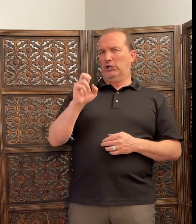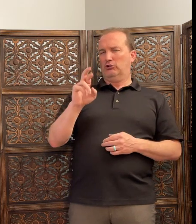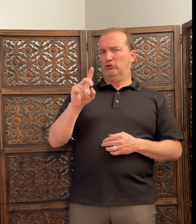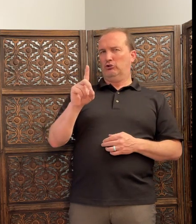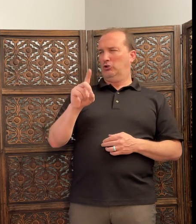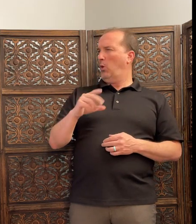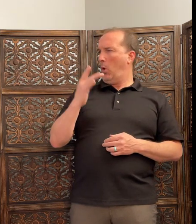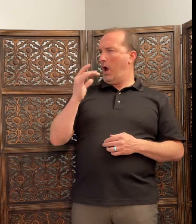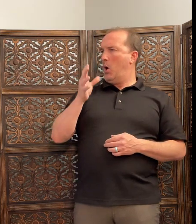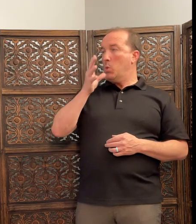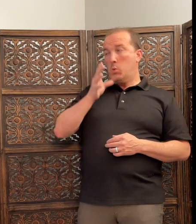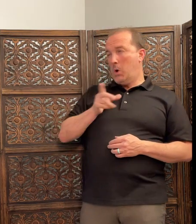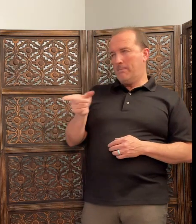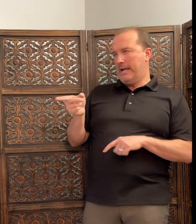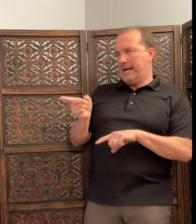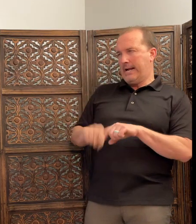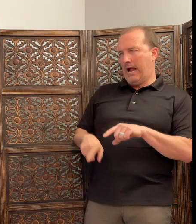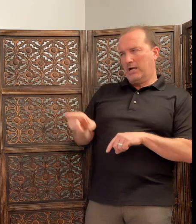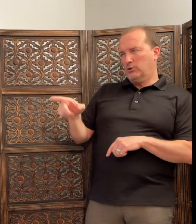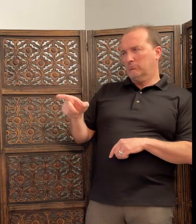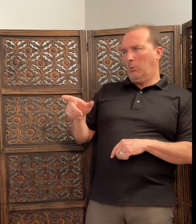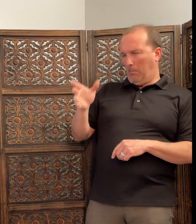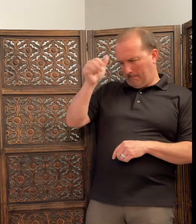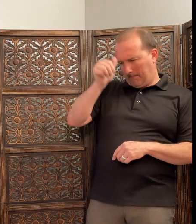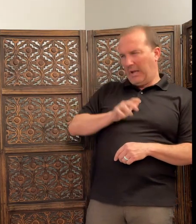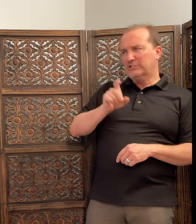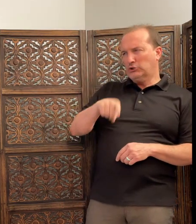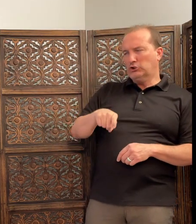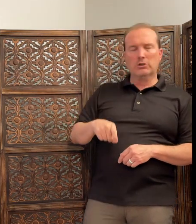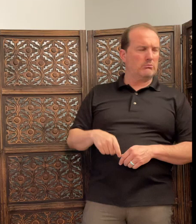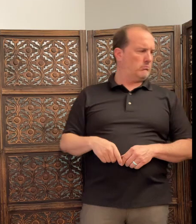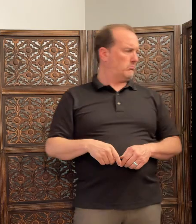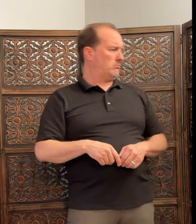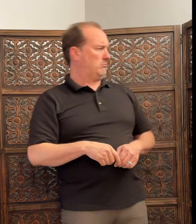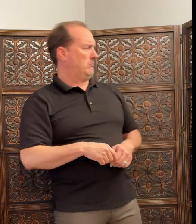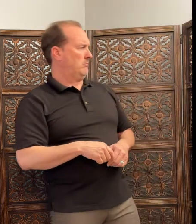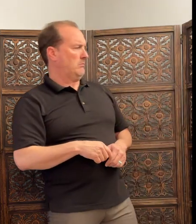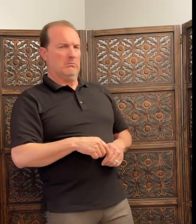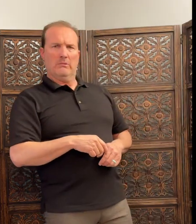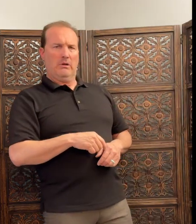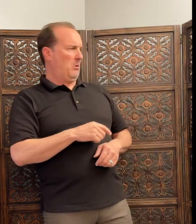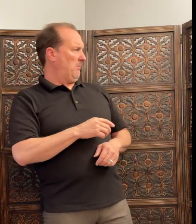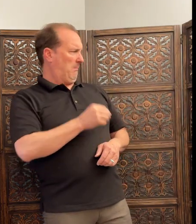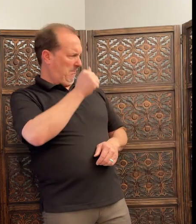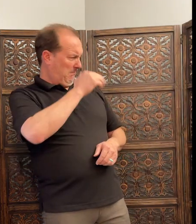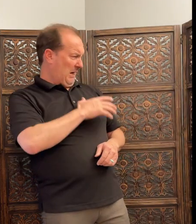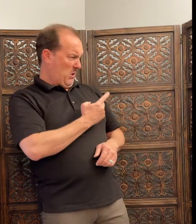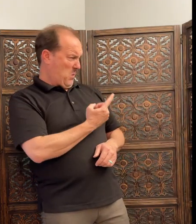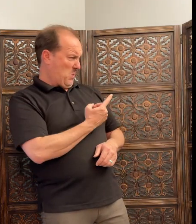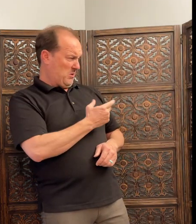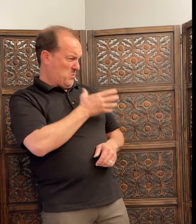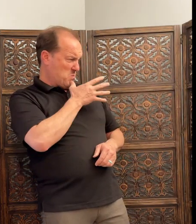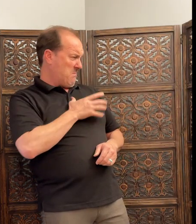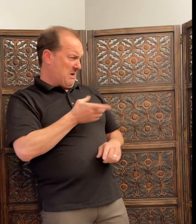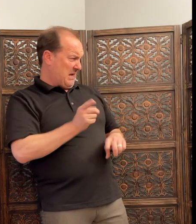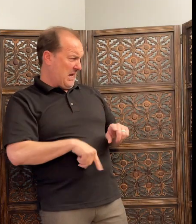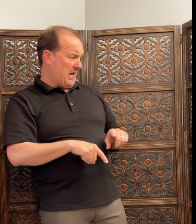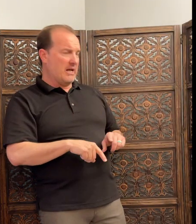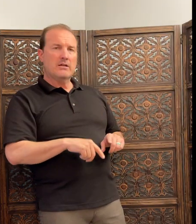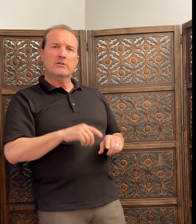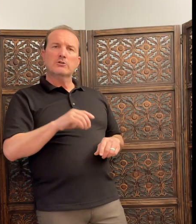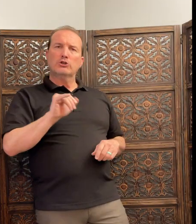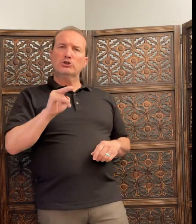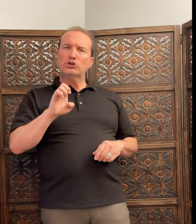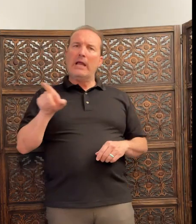in that there are some things that men can do that women should not do. In the novel, Joe Clark is the mayor and owner of the